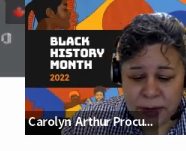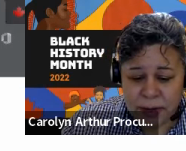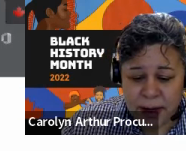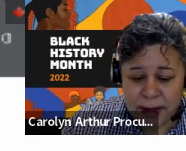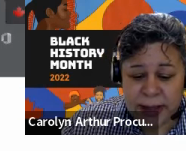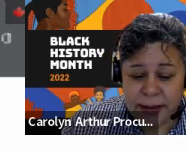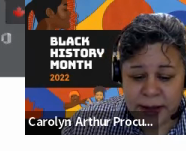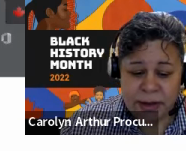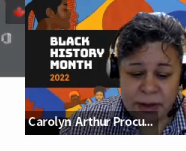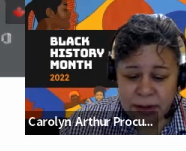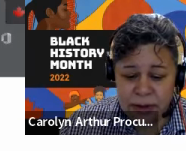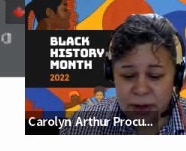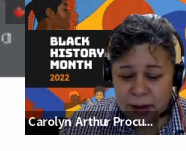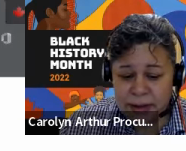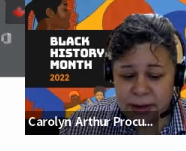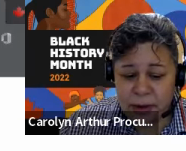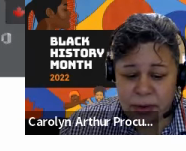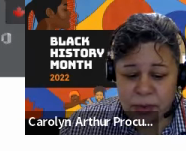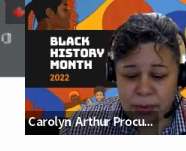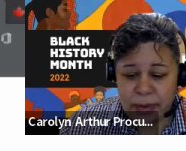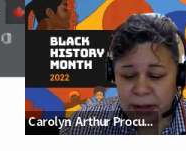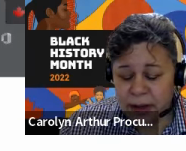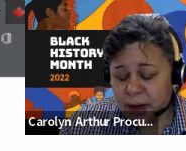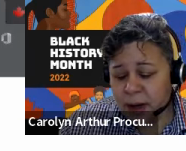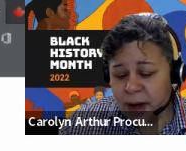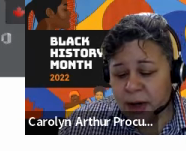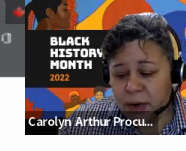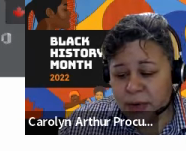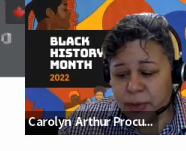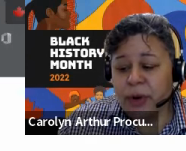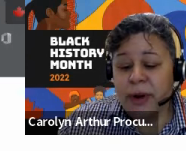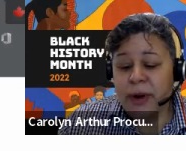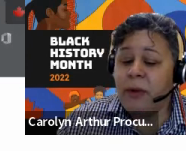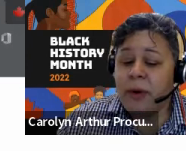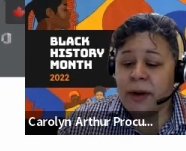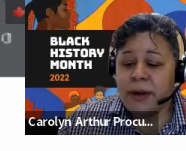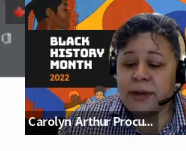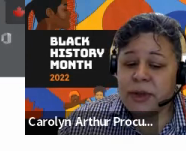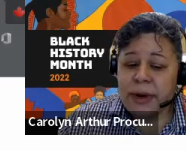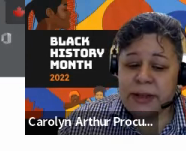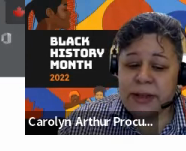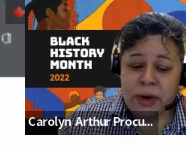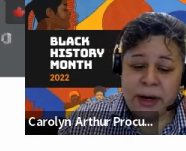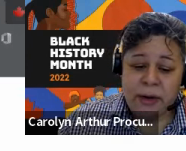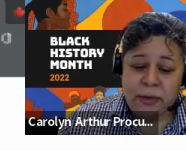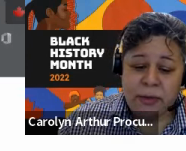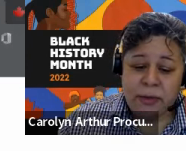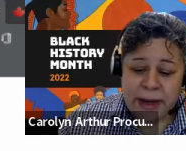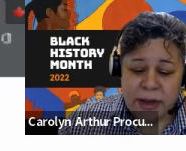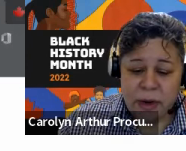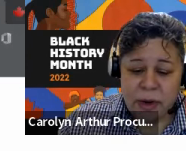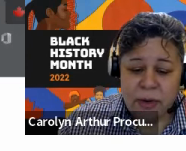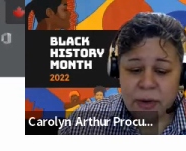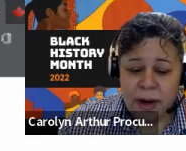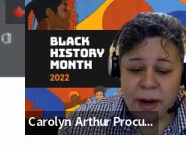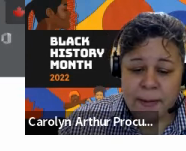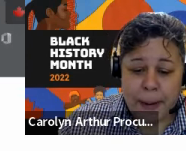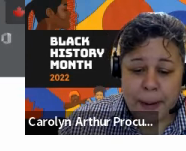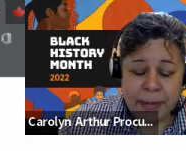under $10,000 jobs, and those would be through your network. So it's trying to get to